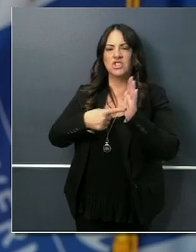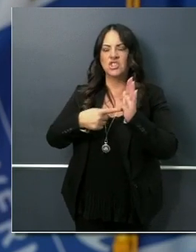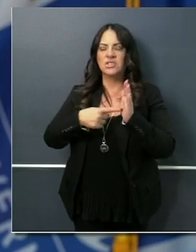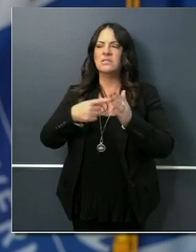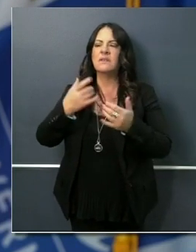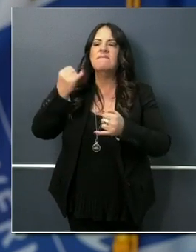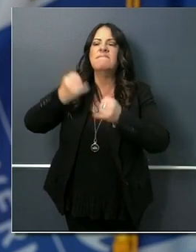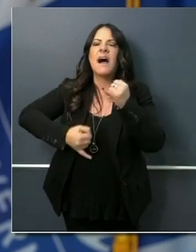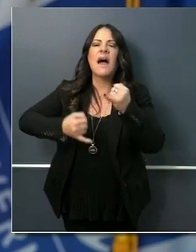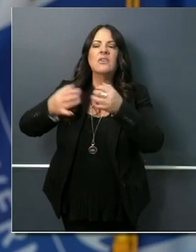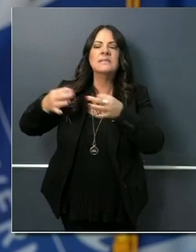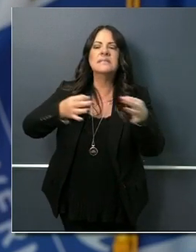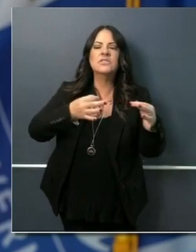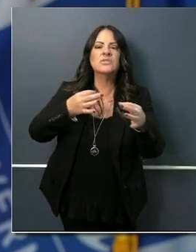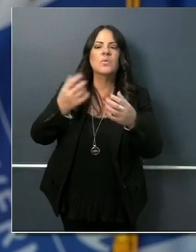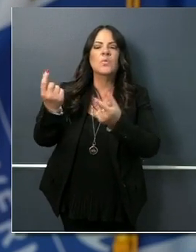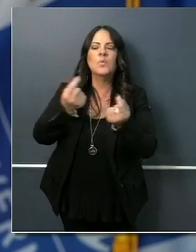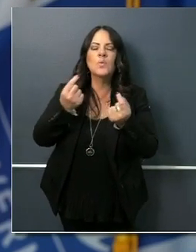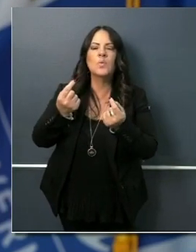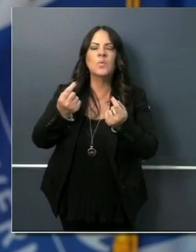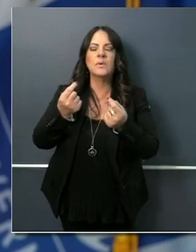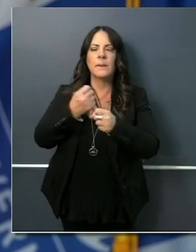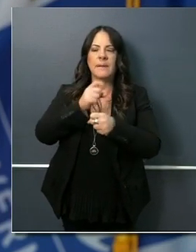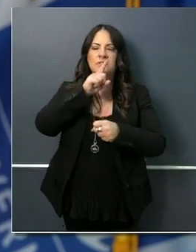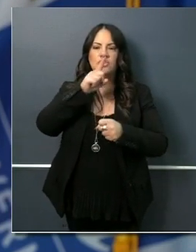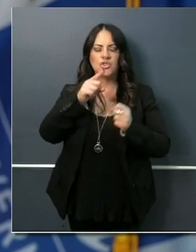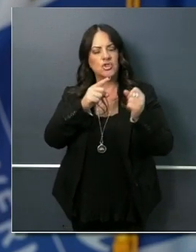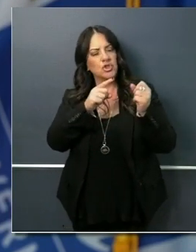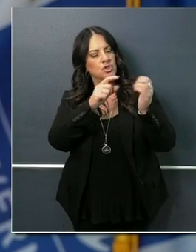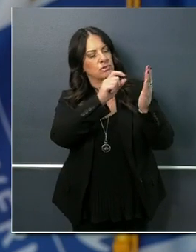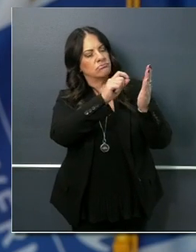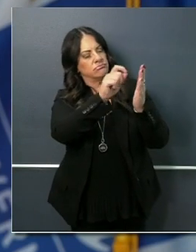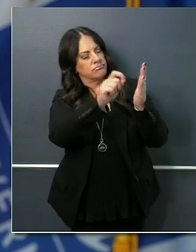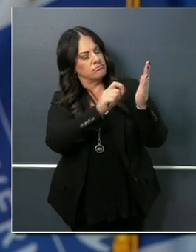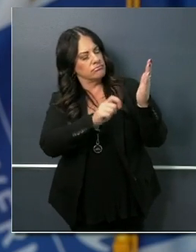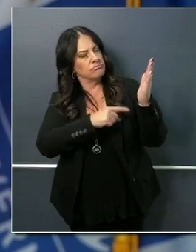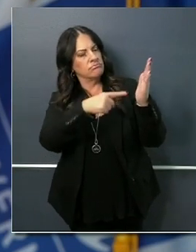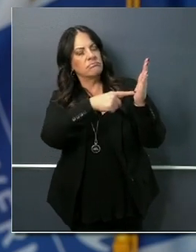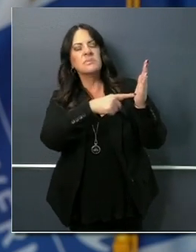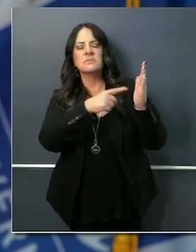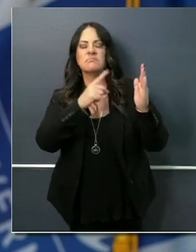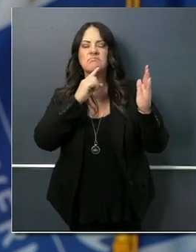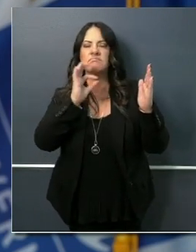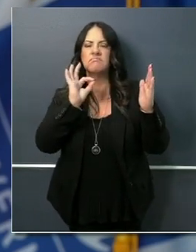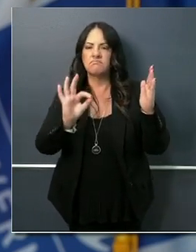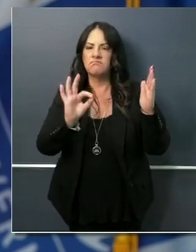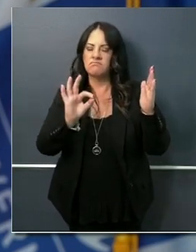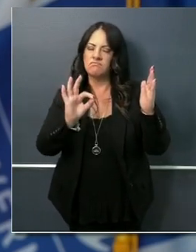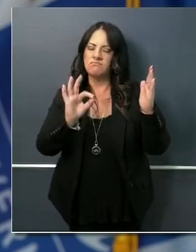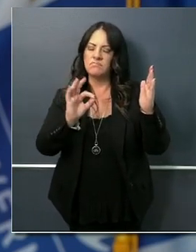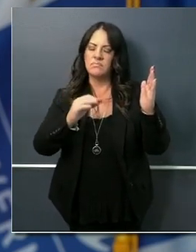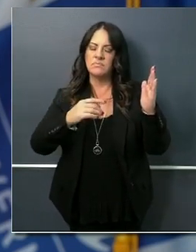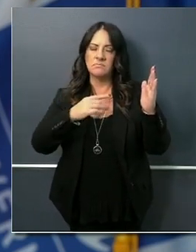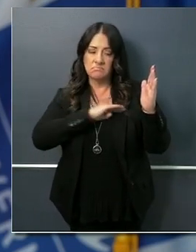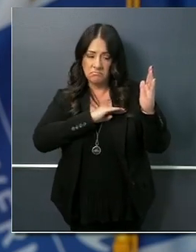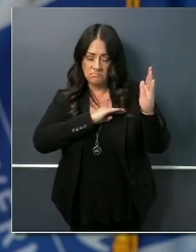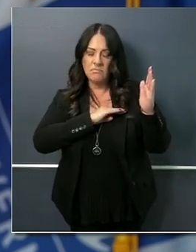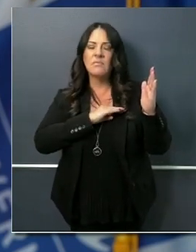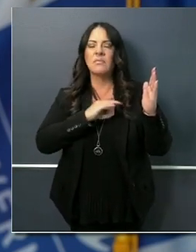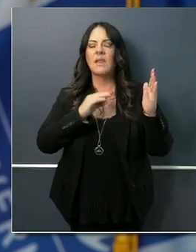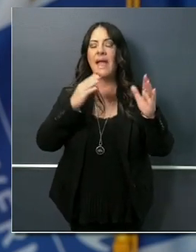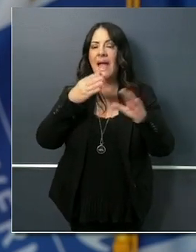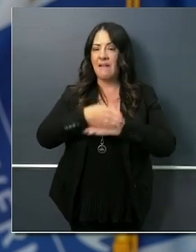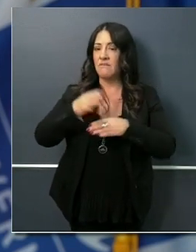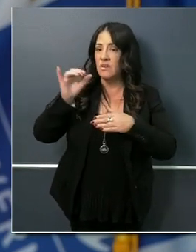with ensuring that language that needed to be placed in was done so. Shortly